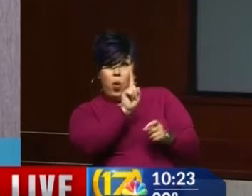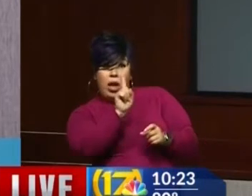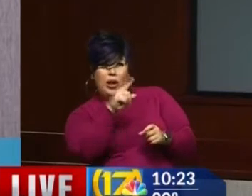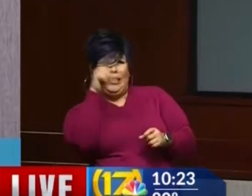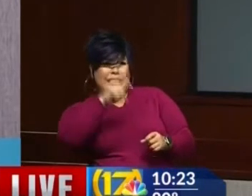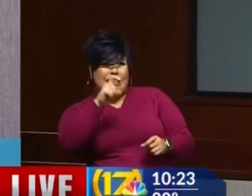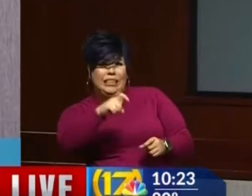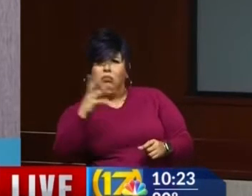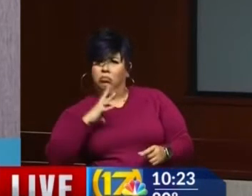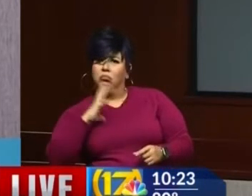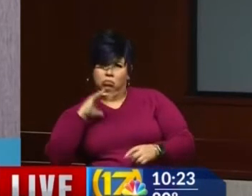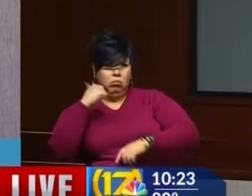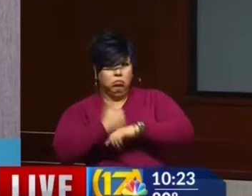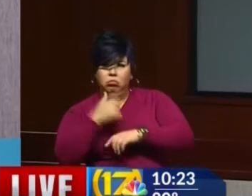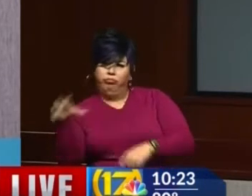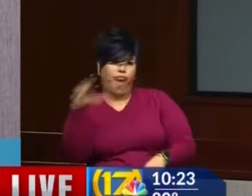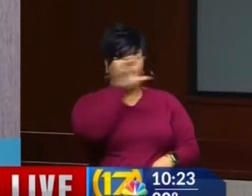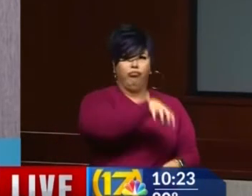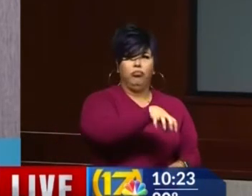maximize